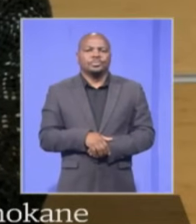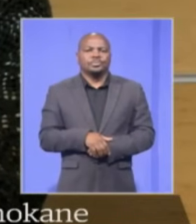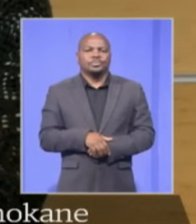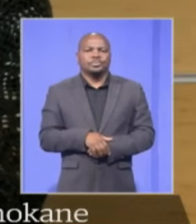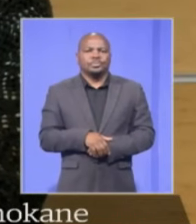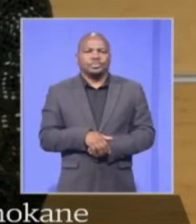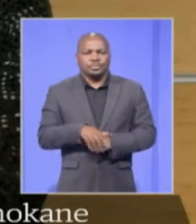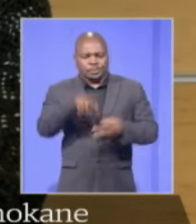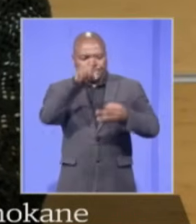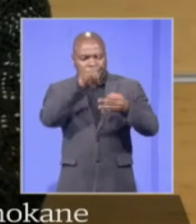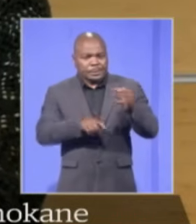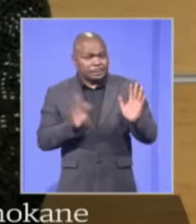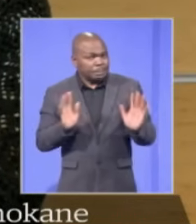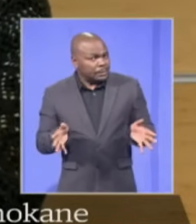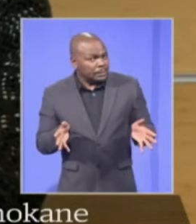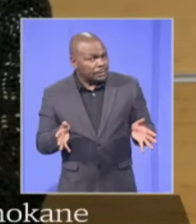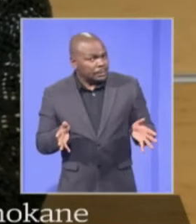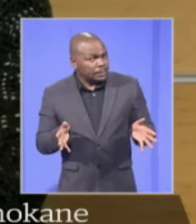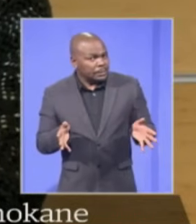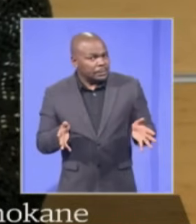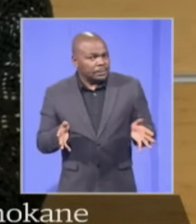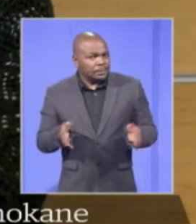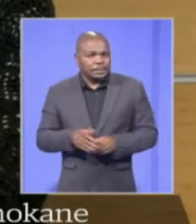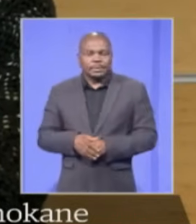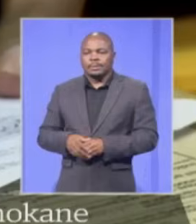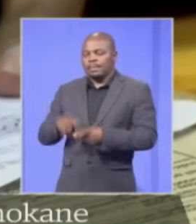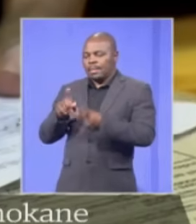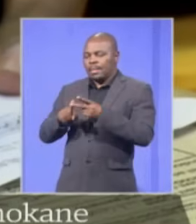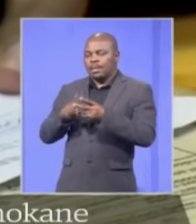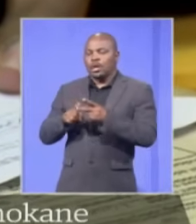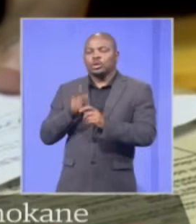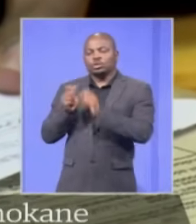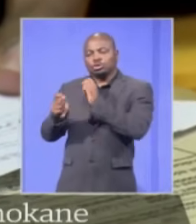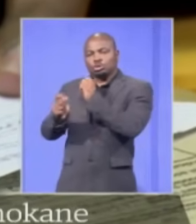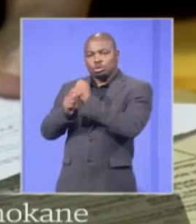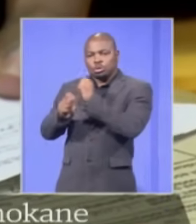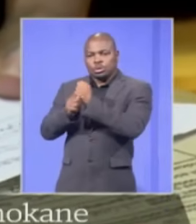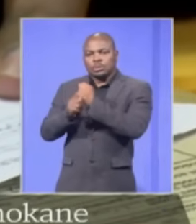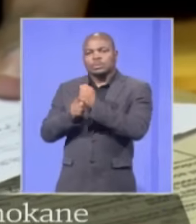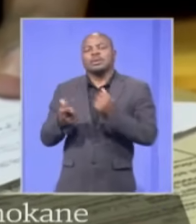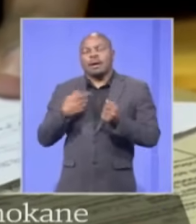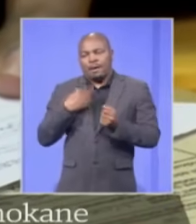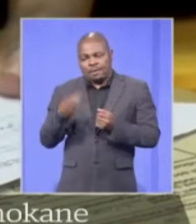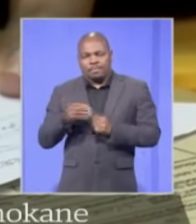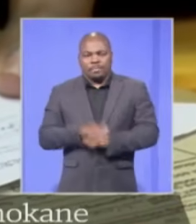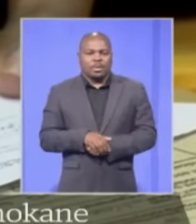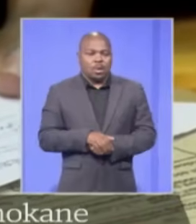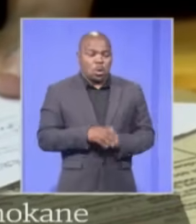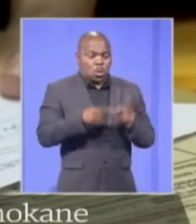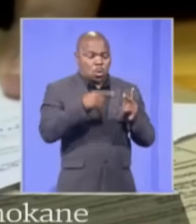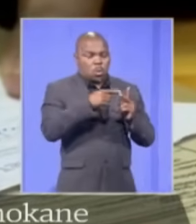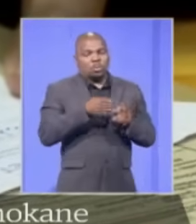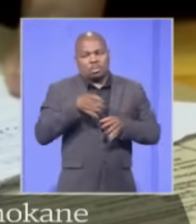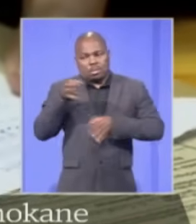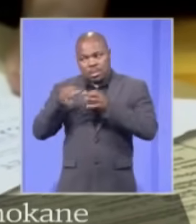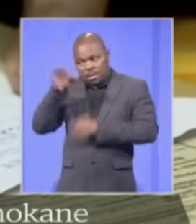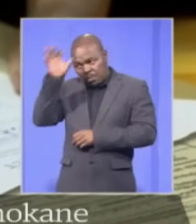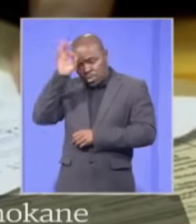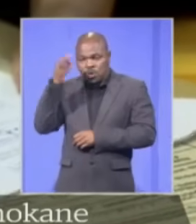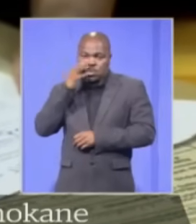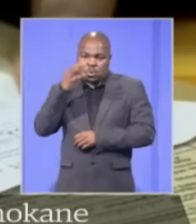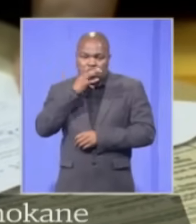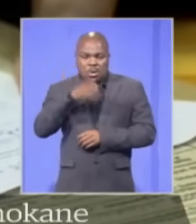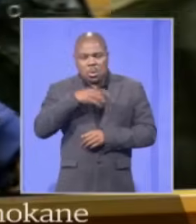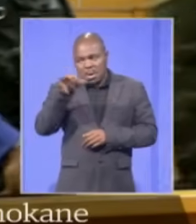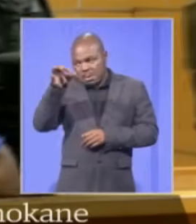You know ba tsona tše tharo fela? Ke na le Toyota Land Cruiser. Ana o boditše kgorotsheko gore maphodisa mo gapeletše gore a saene pego